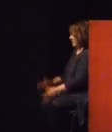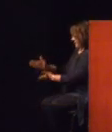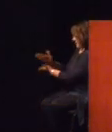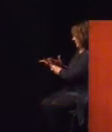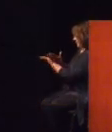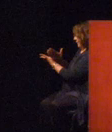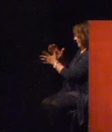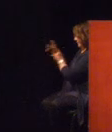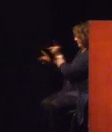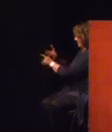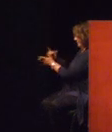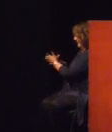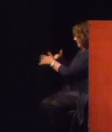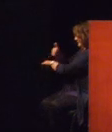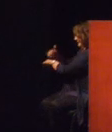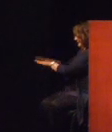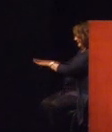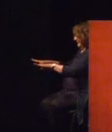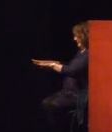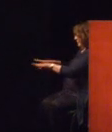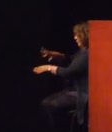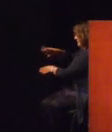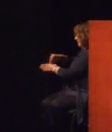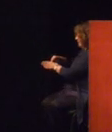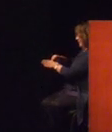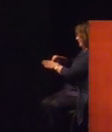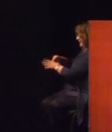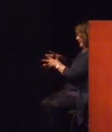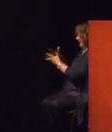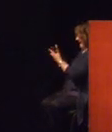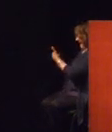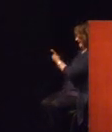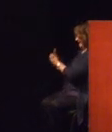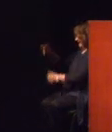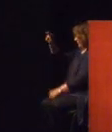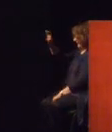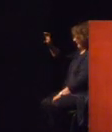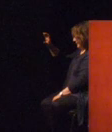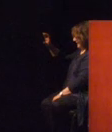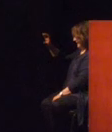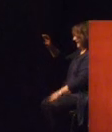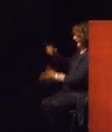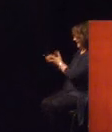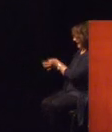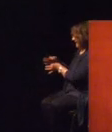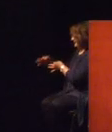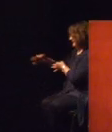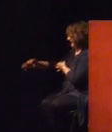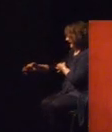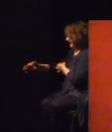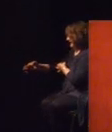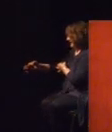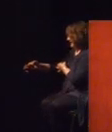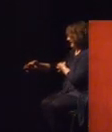was installing the floor was involved in a vehicle accident in North County, and it has delayed a little bit the completion